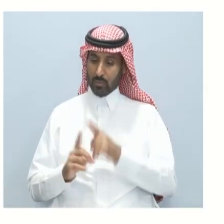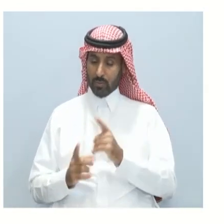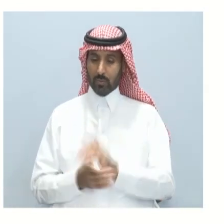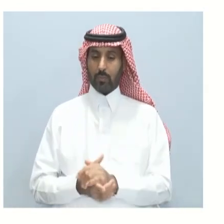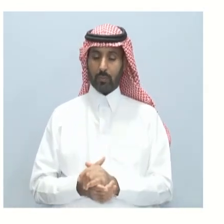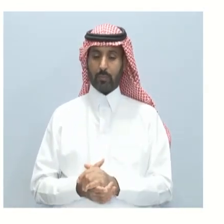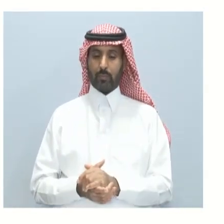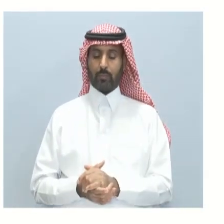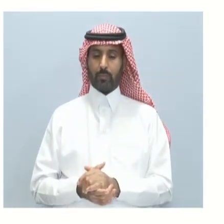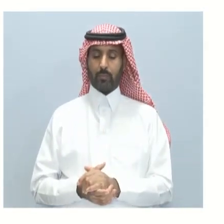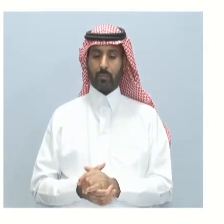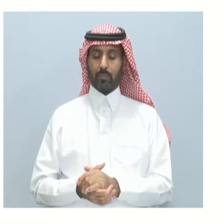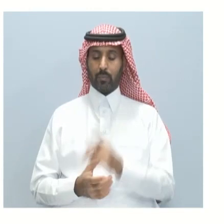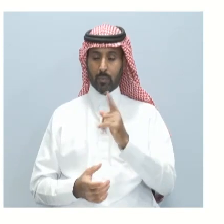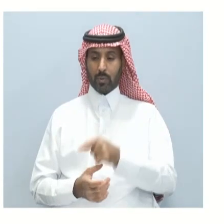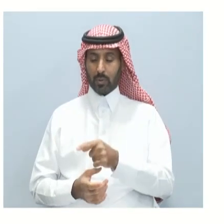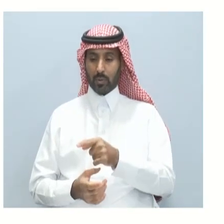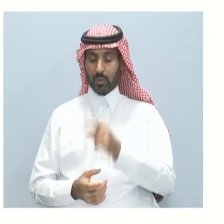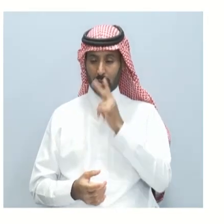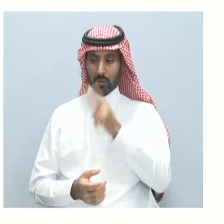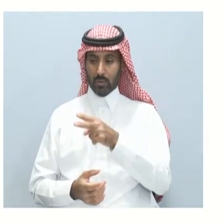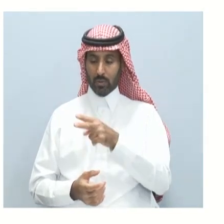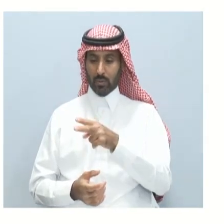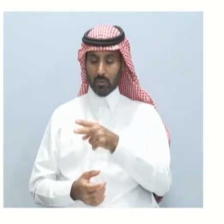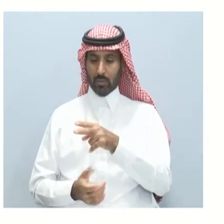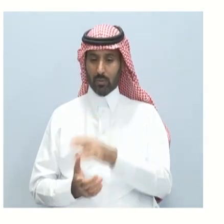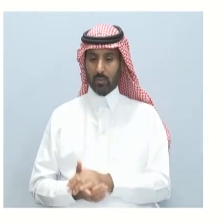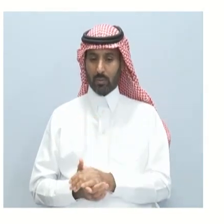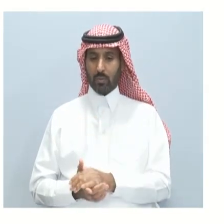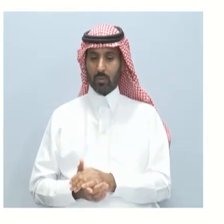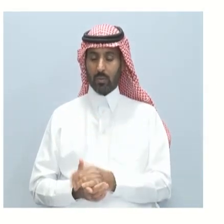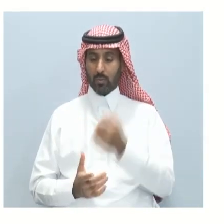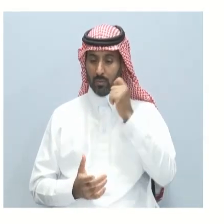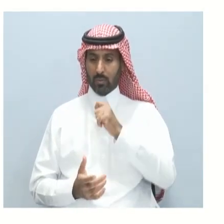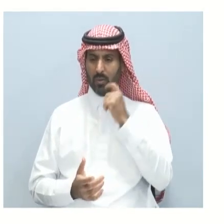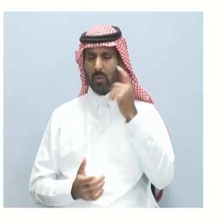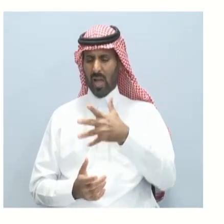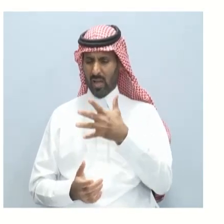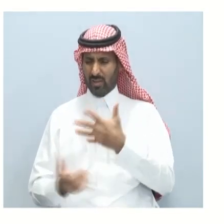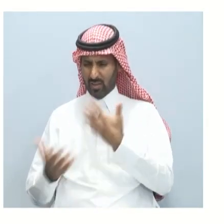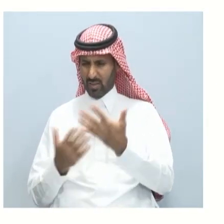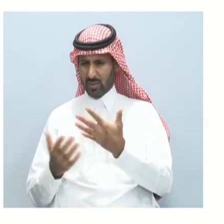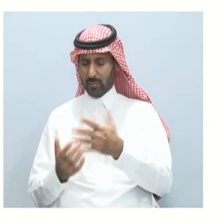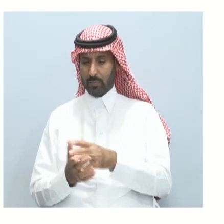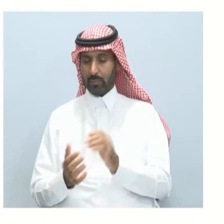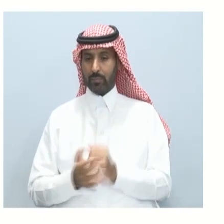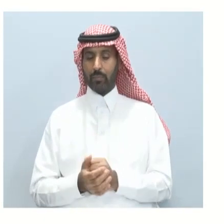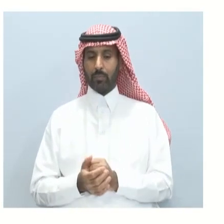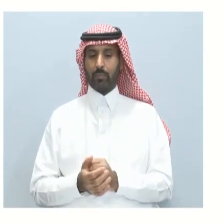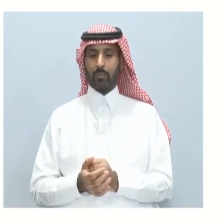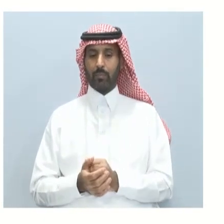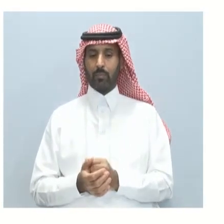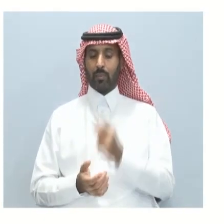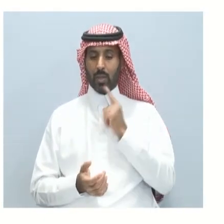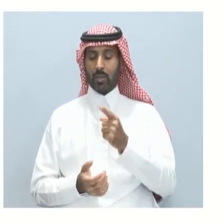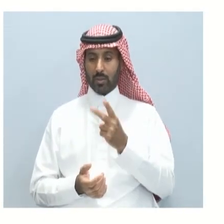it. She does get on my nerves though. She can be noisy and sarcastic at times.